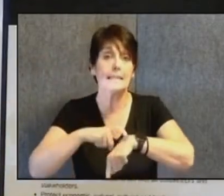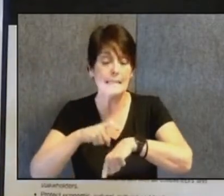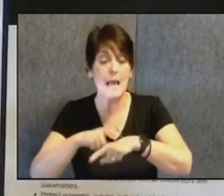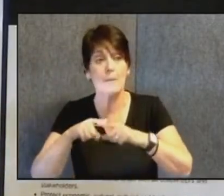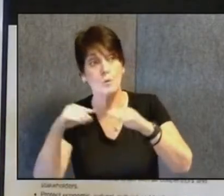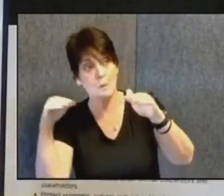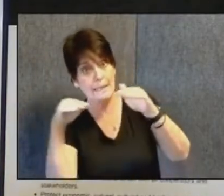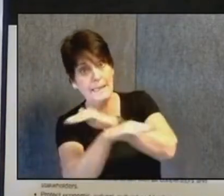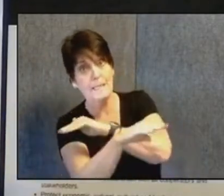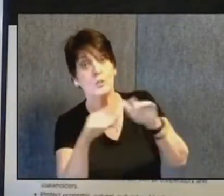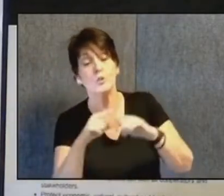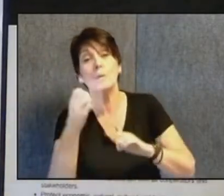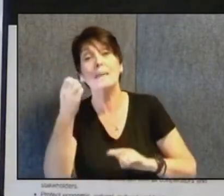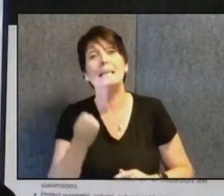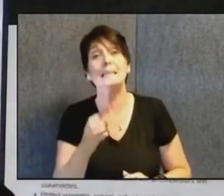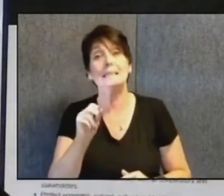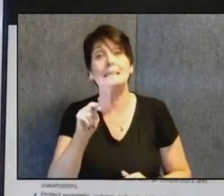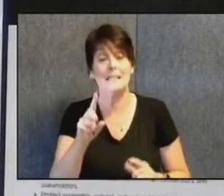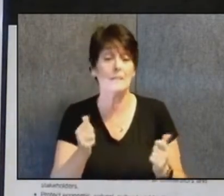into the east end of the fire.